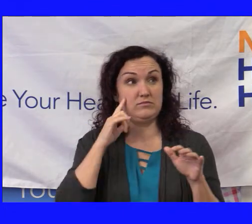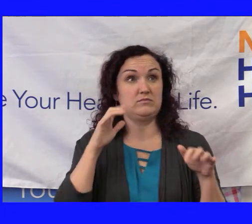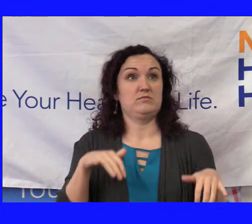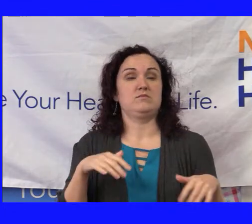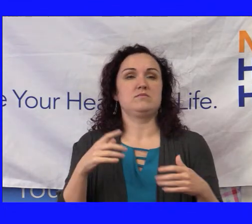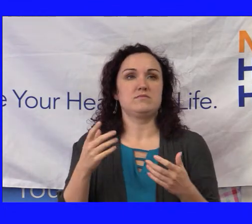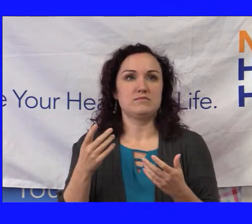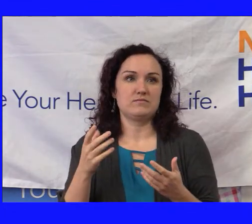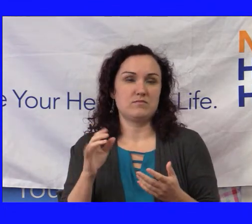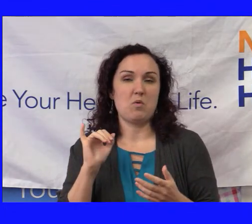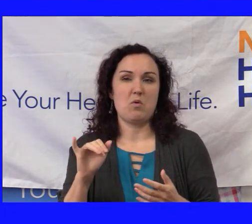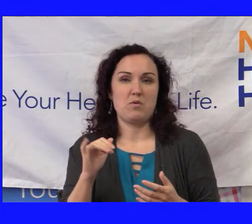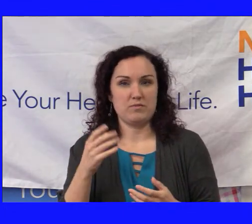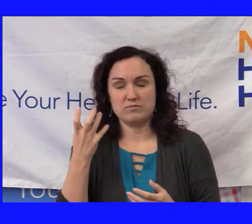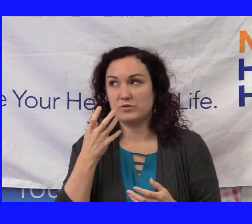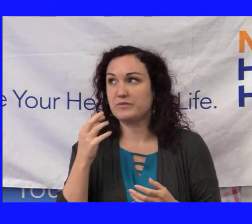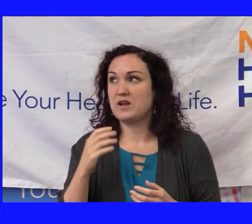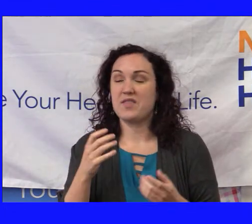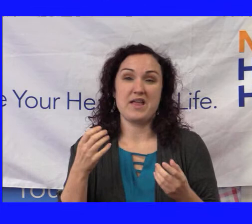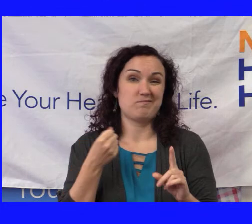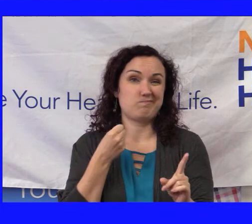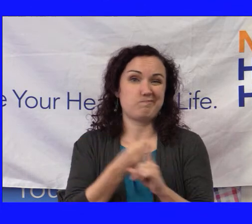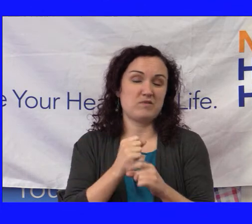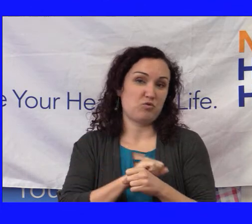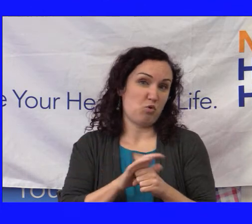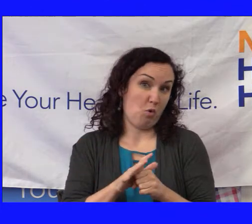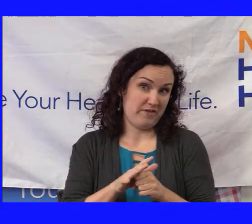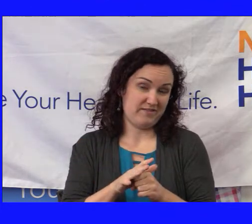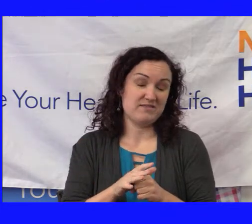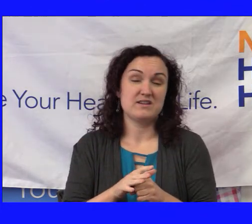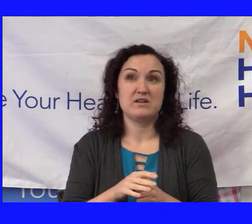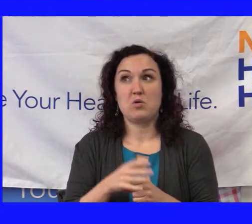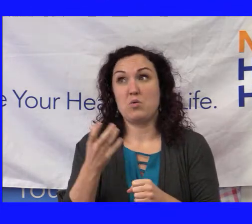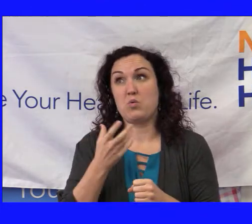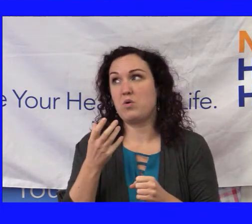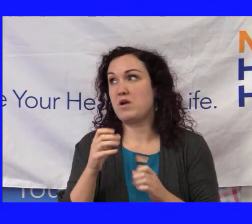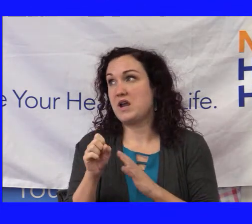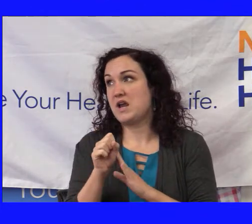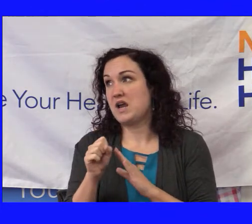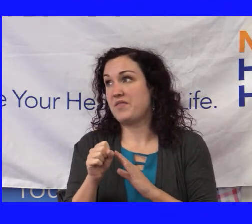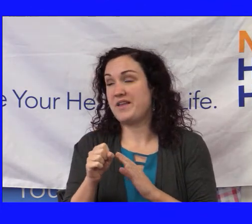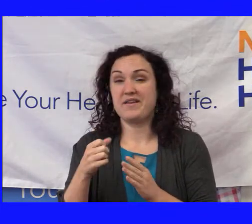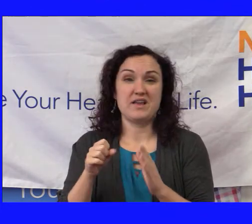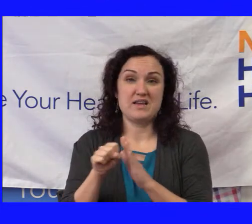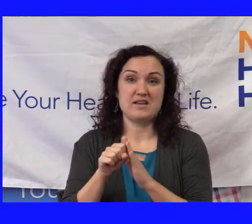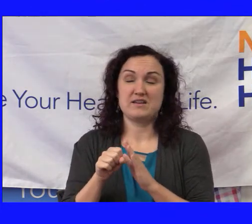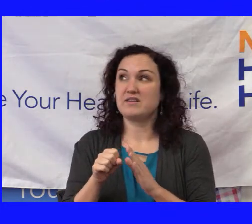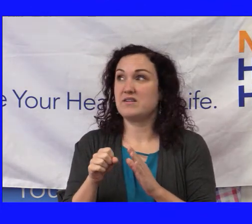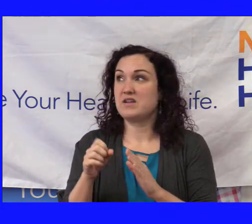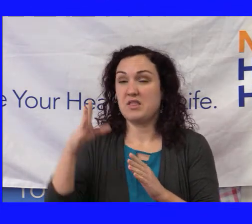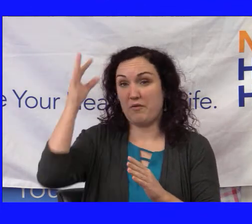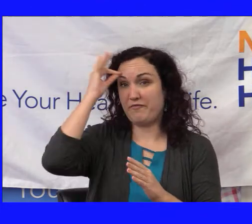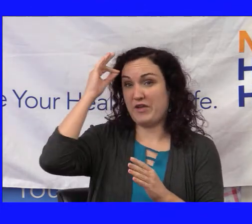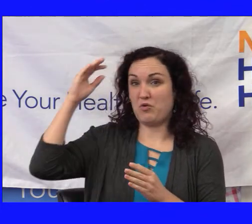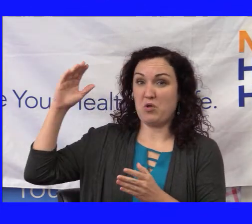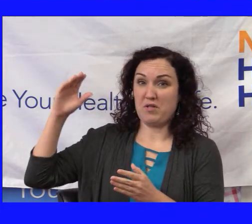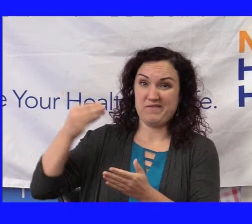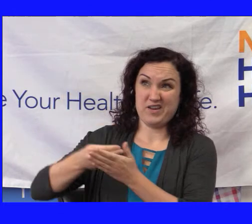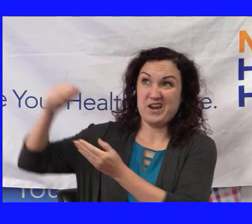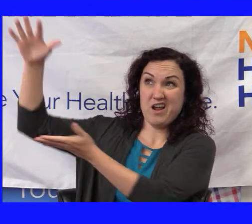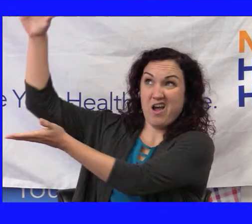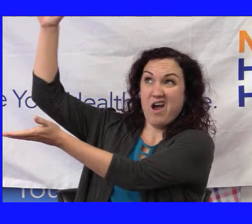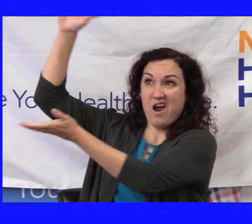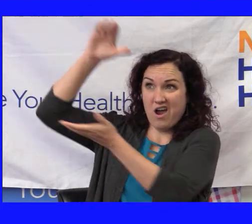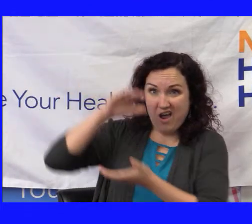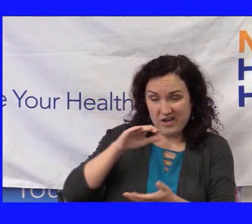came. Then, of course, you know, COVID came. Then there was this influx of state funding. So, federal funding to the state. So really